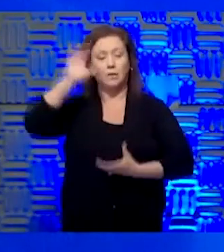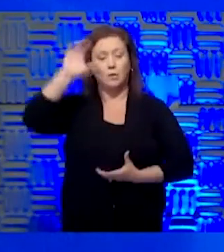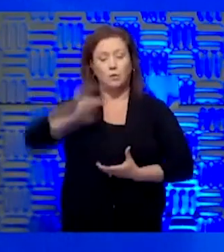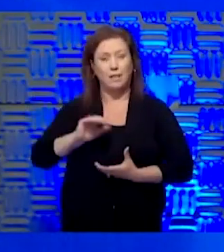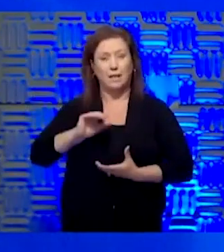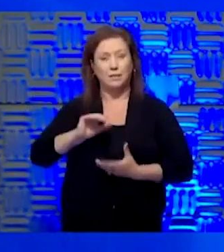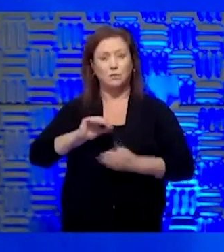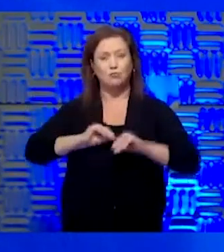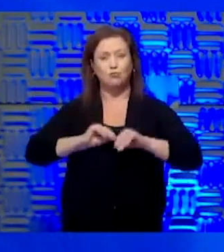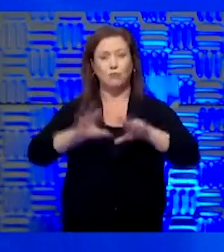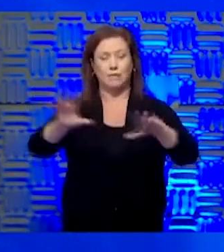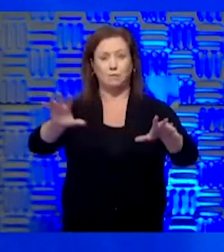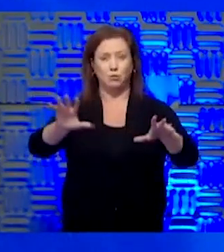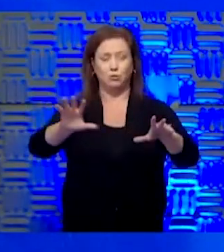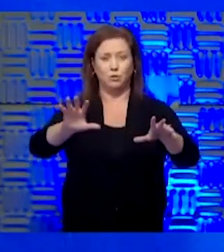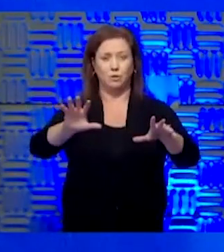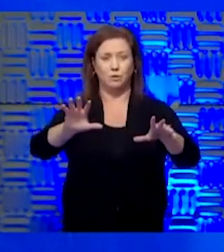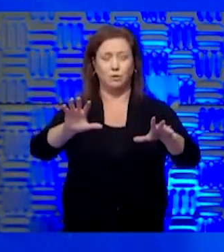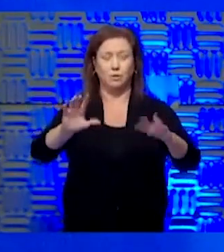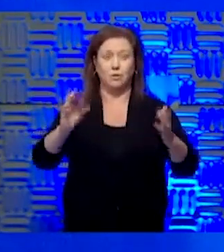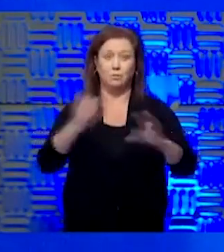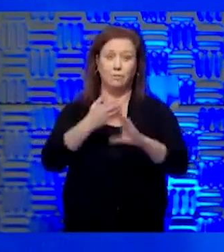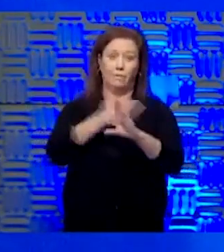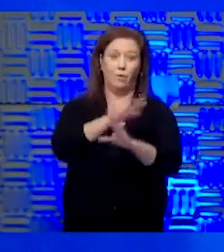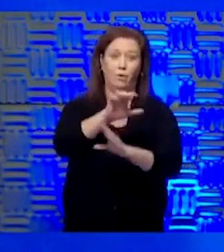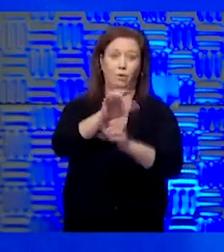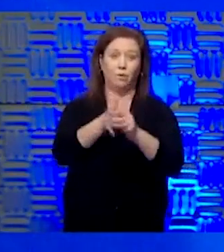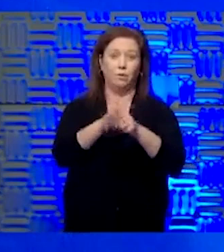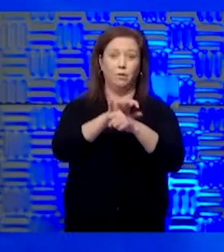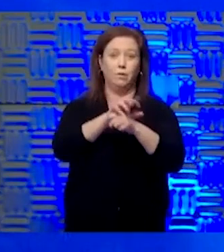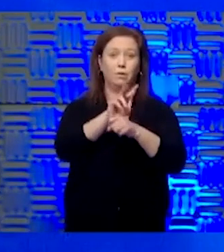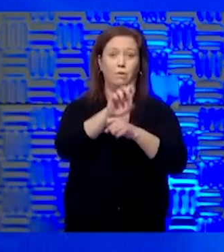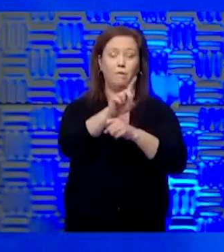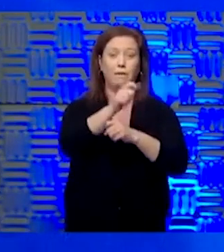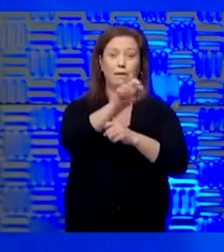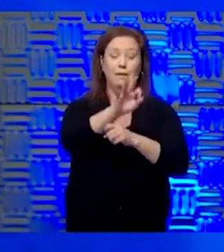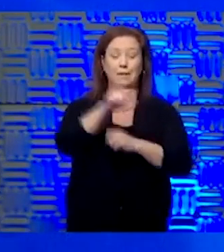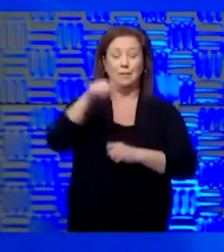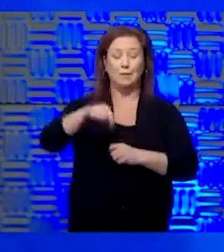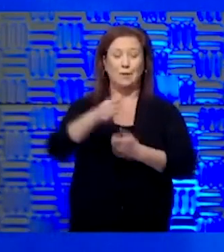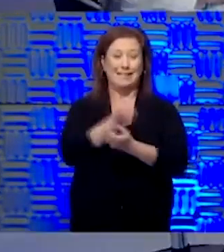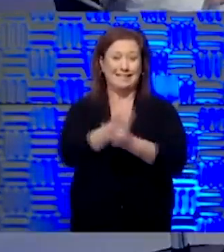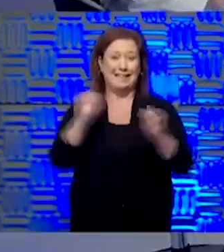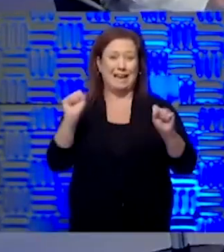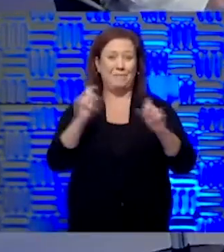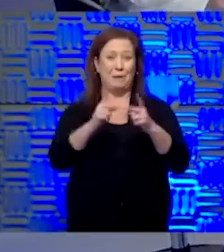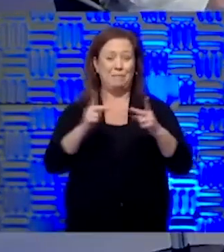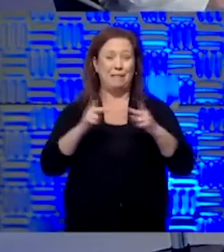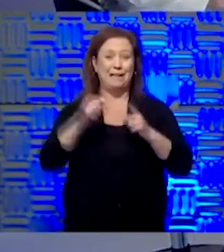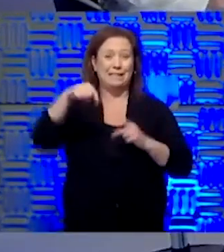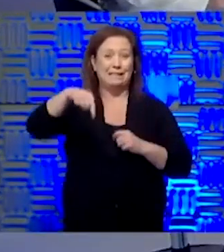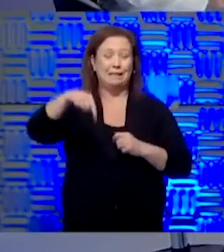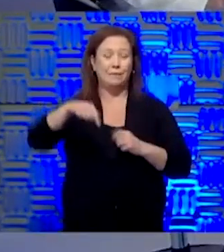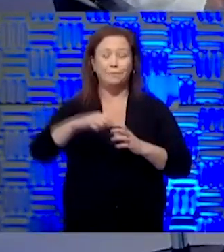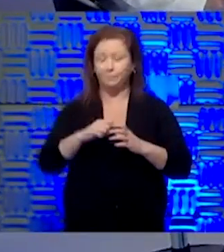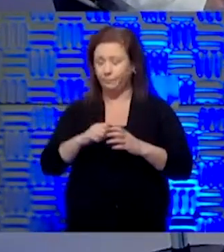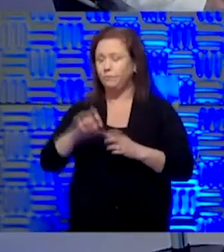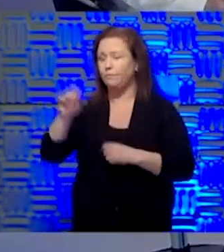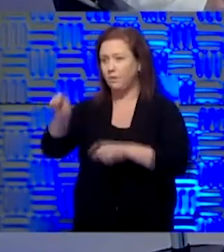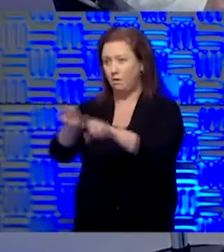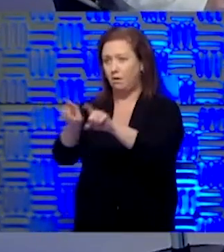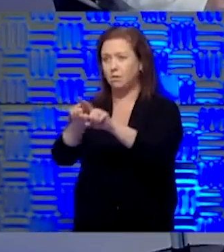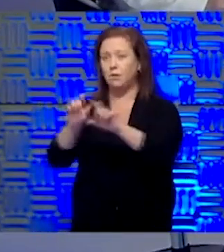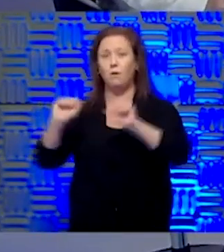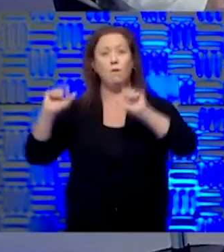the hospital to you than there was prior to COVID-19. So I think in some ways it's actually a safer place to be. In addition, all of our care providers now